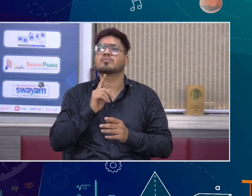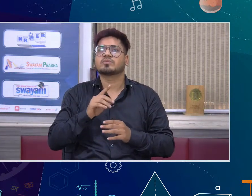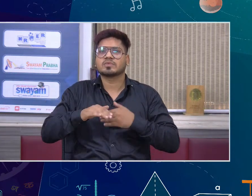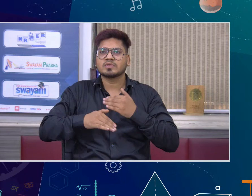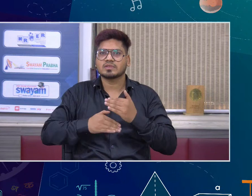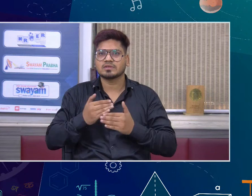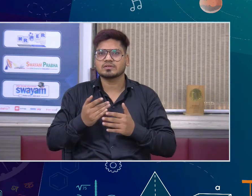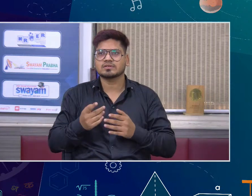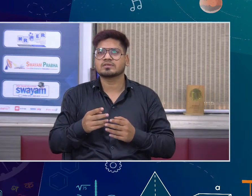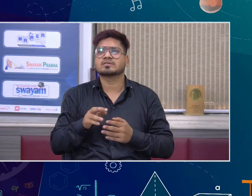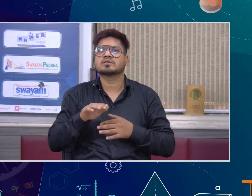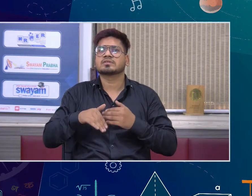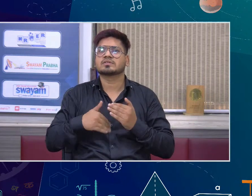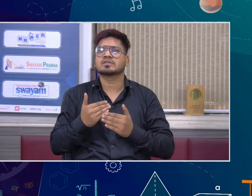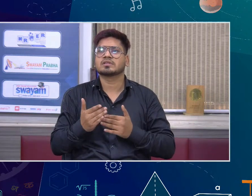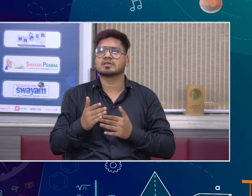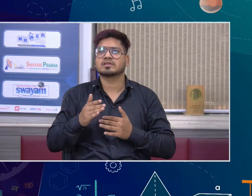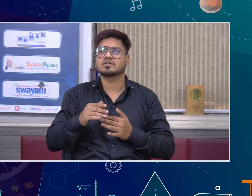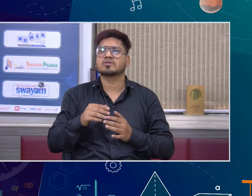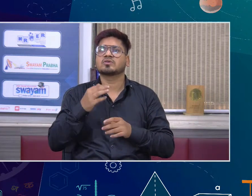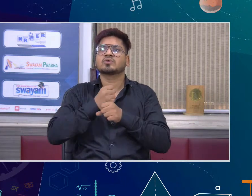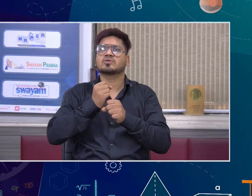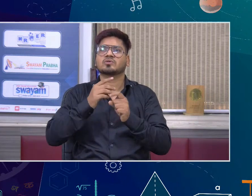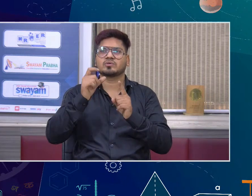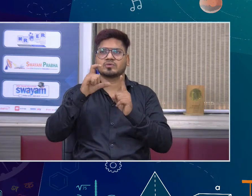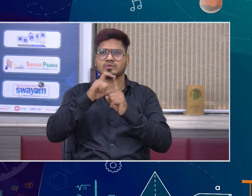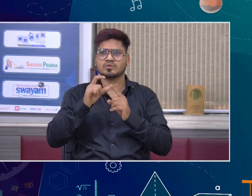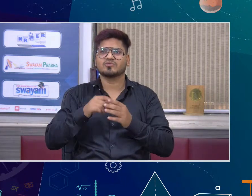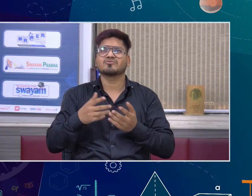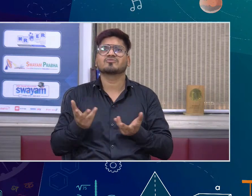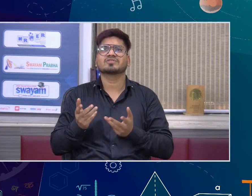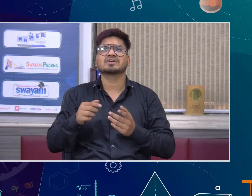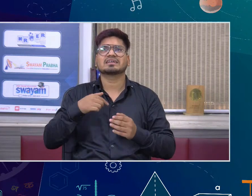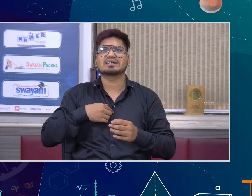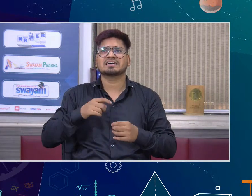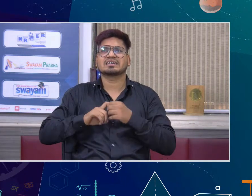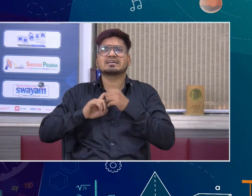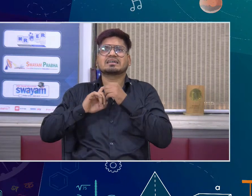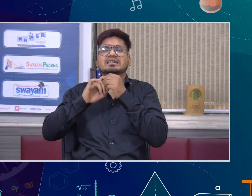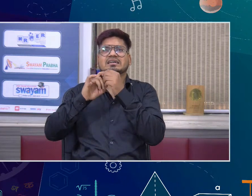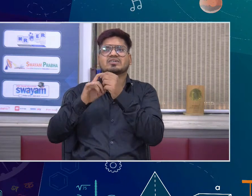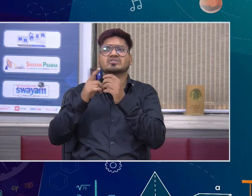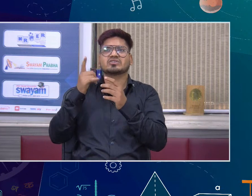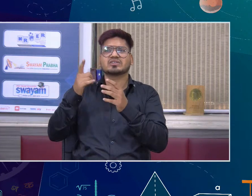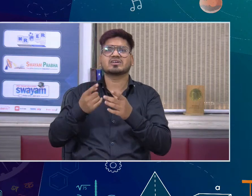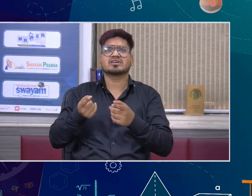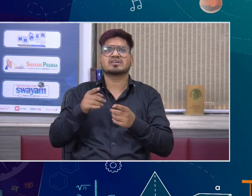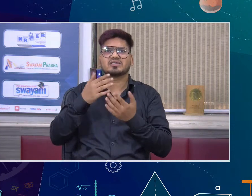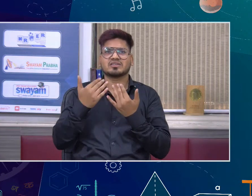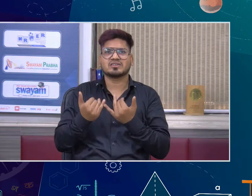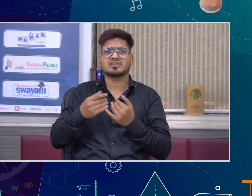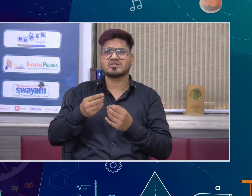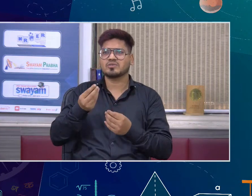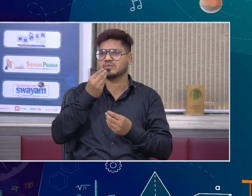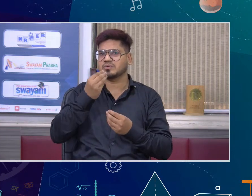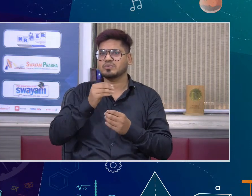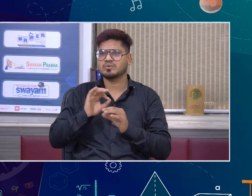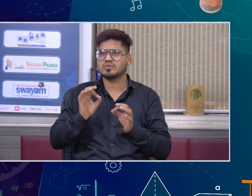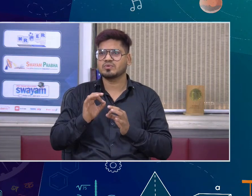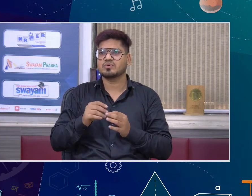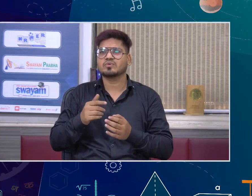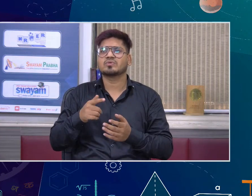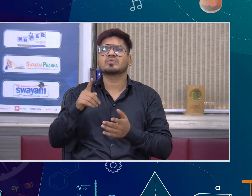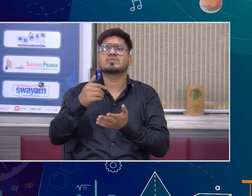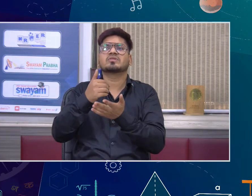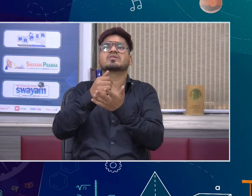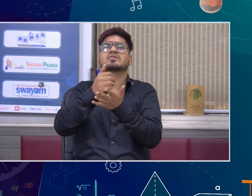written again a letter to God. God, what is this? I asked 100. You gave 70 only. What is this? Don't give me.